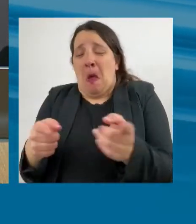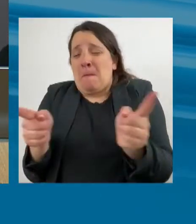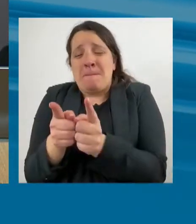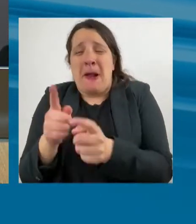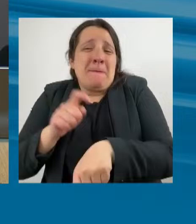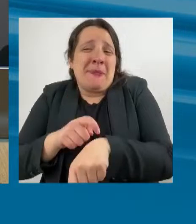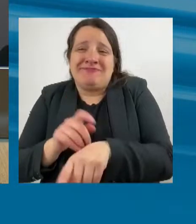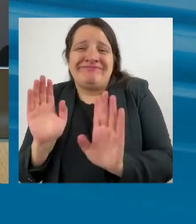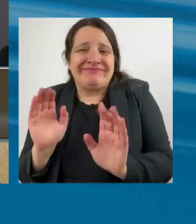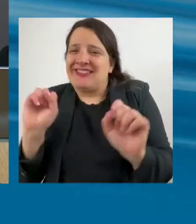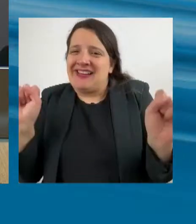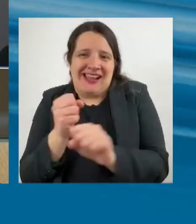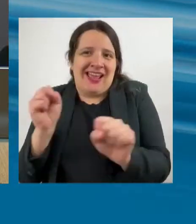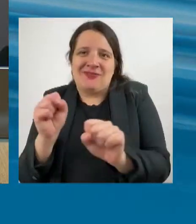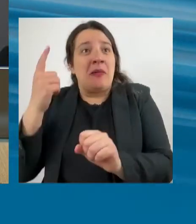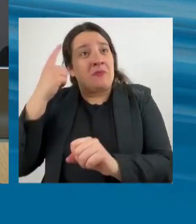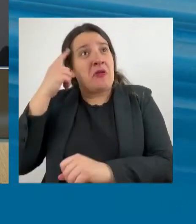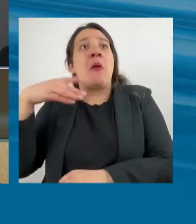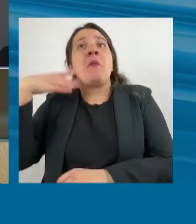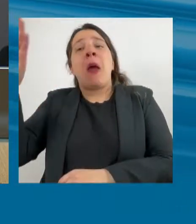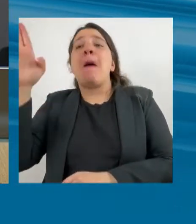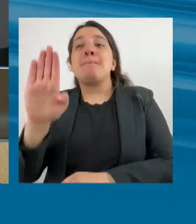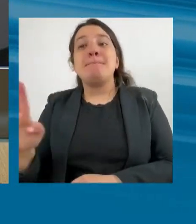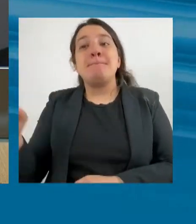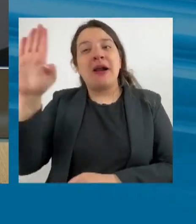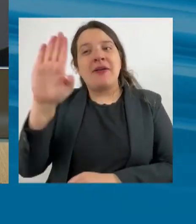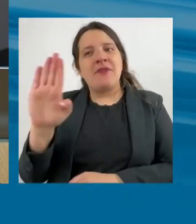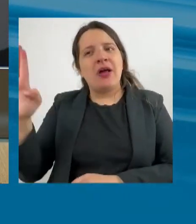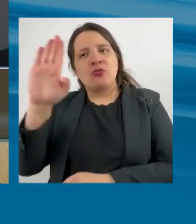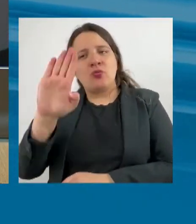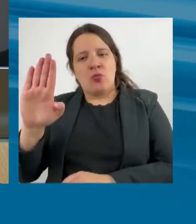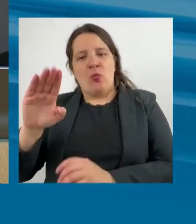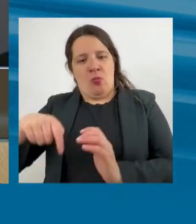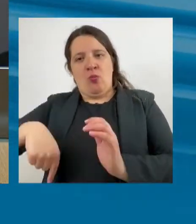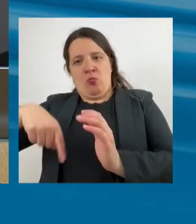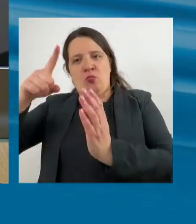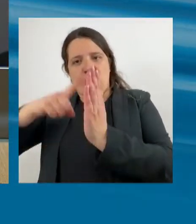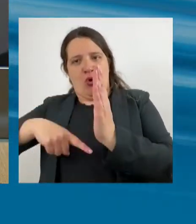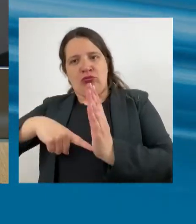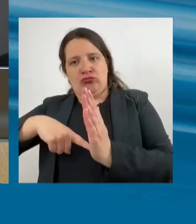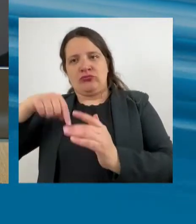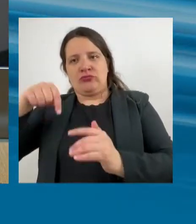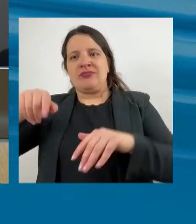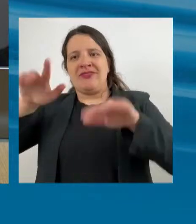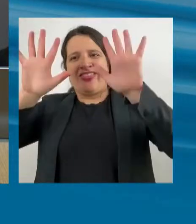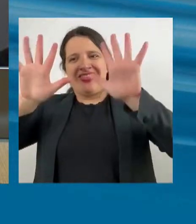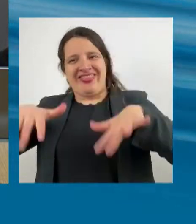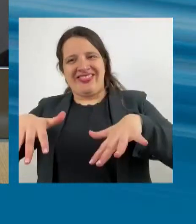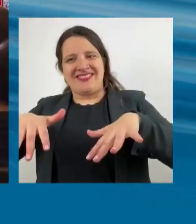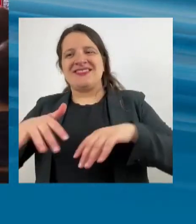And again, I want to close by saying you are all invited, and I look forward to having you there. Thank you very much.